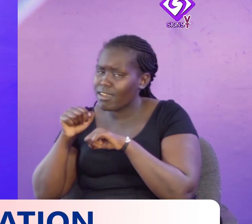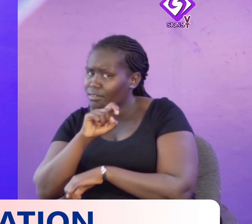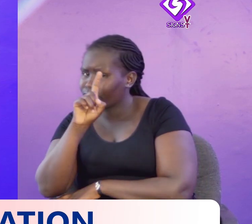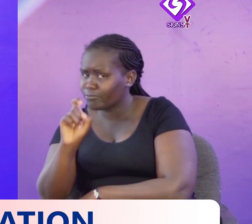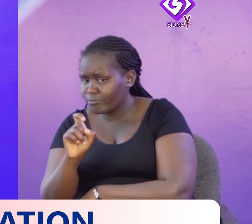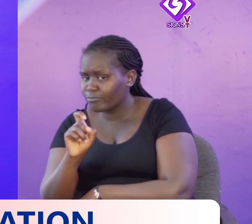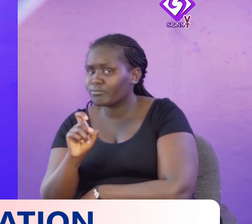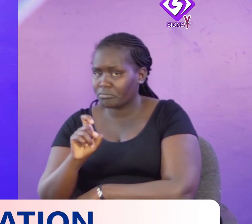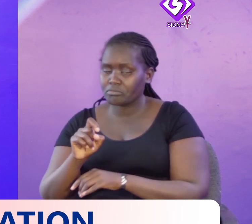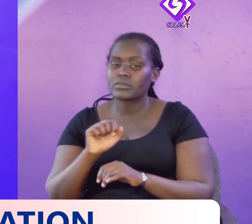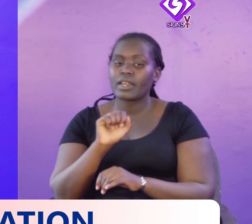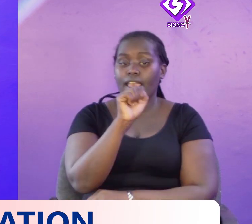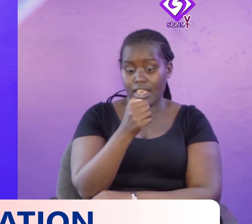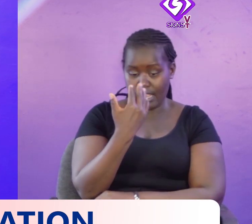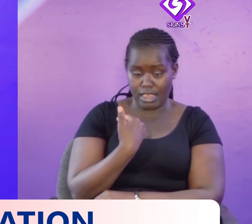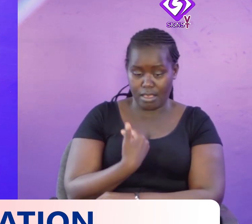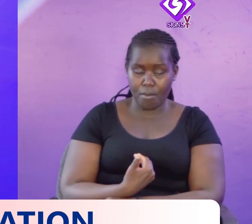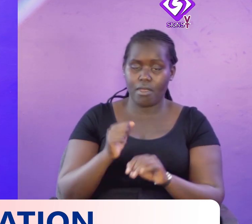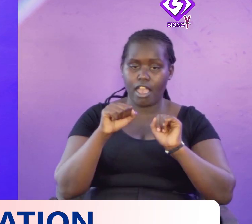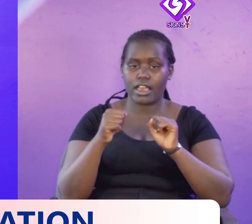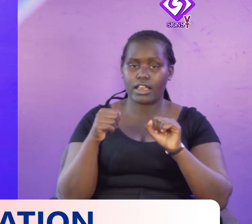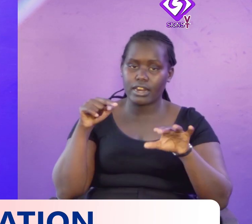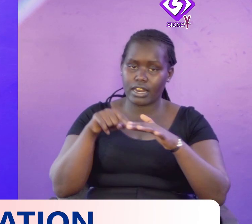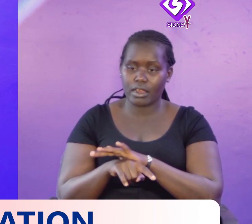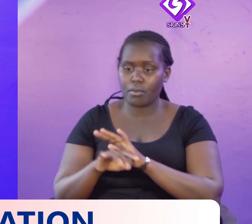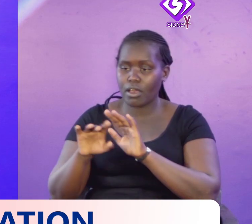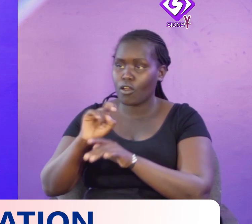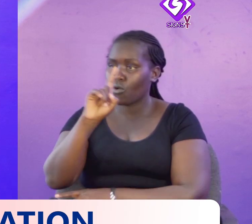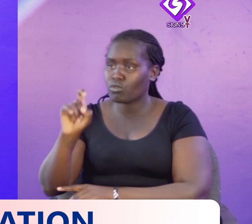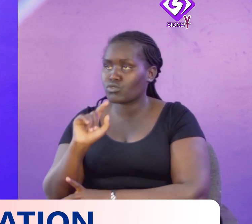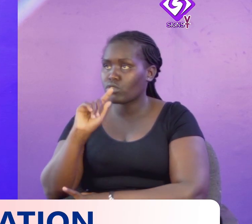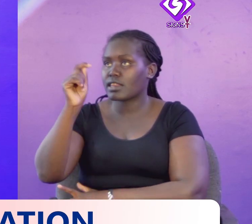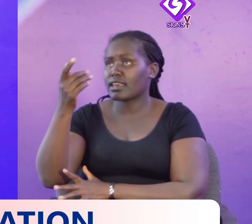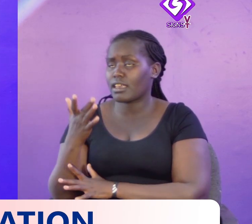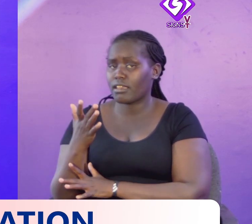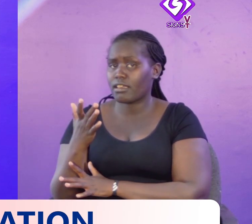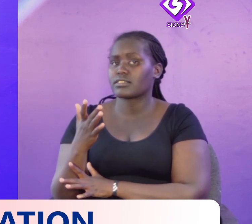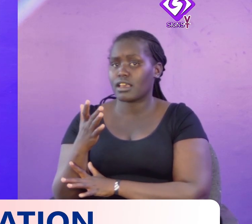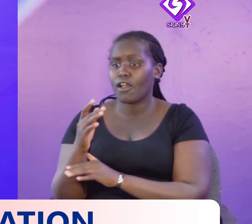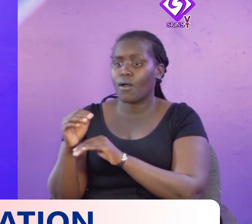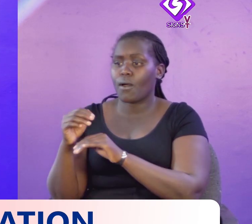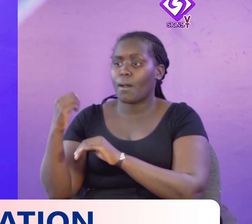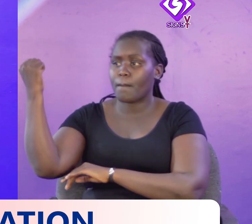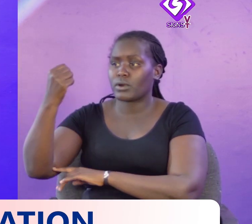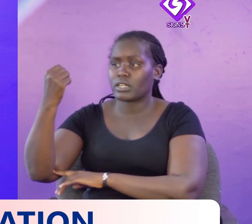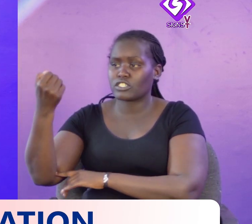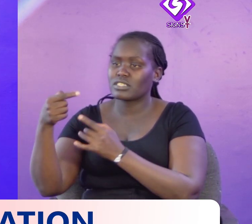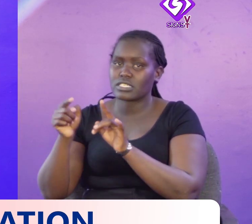Very, very. But now comes the question. Kenyan politics, it's like Arsenal and Man U.